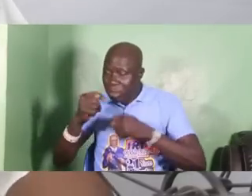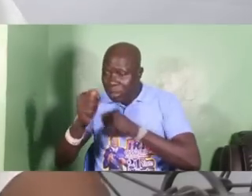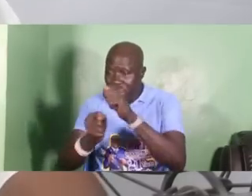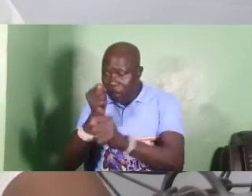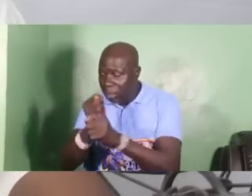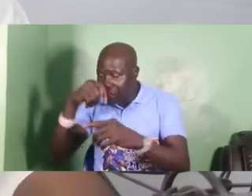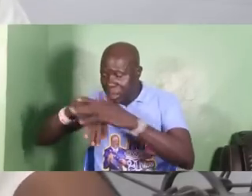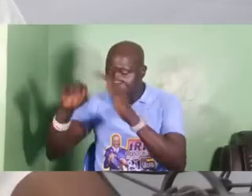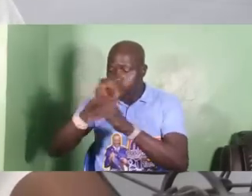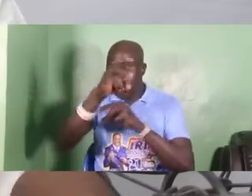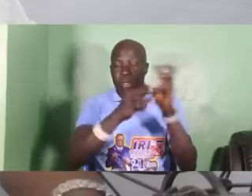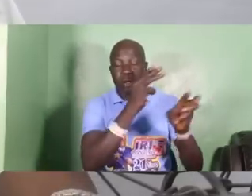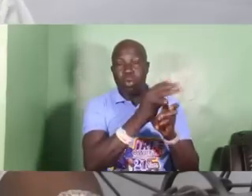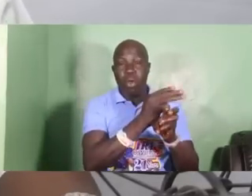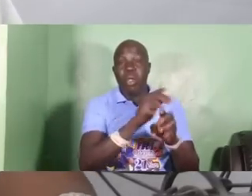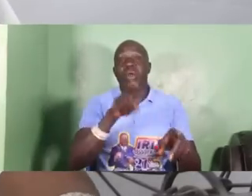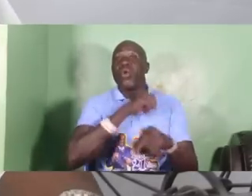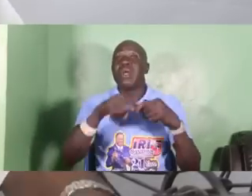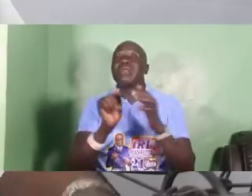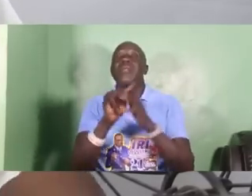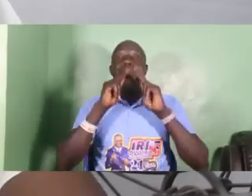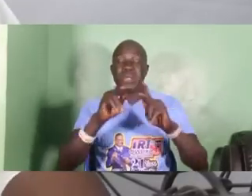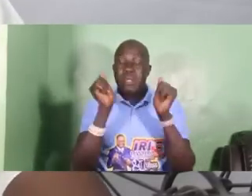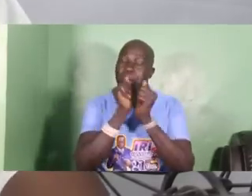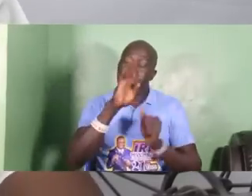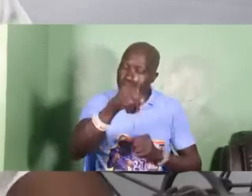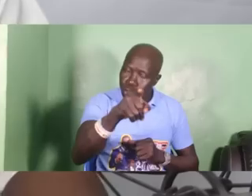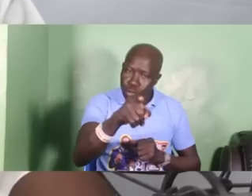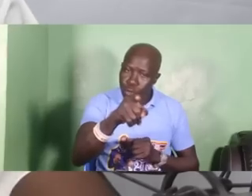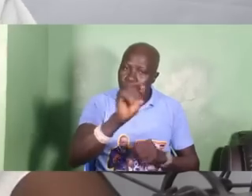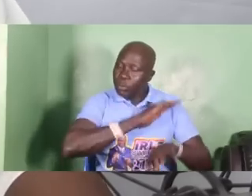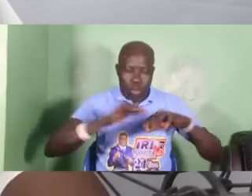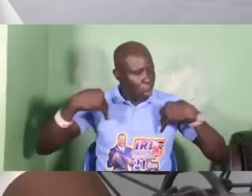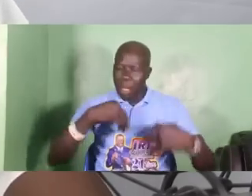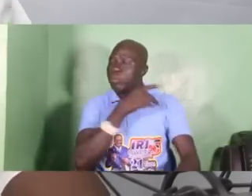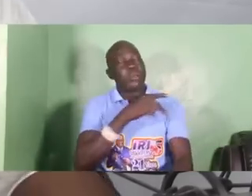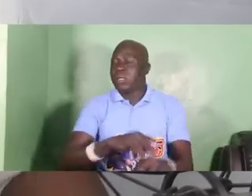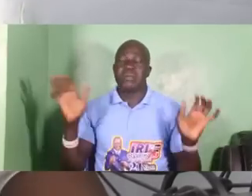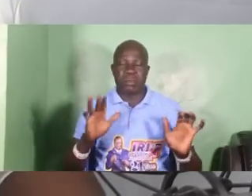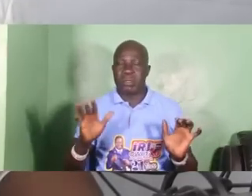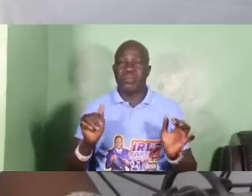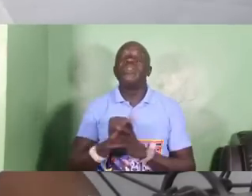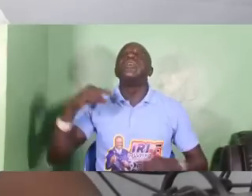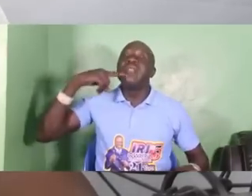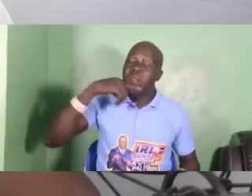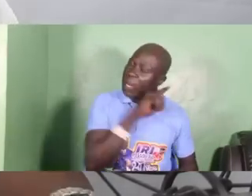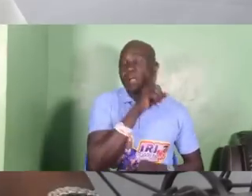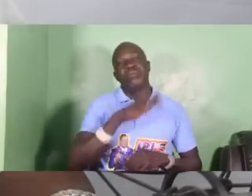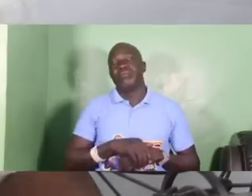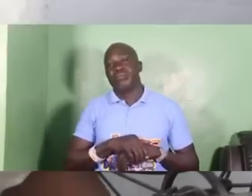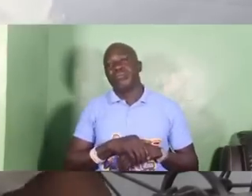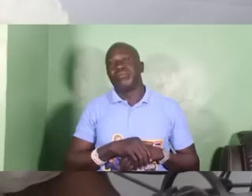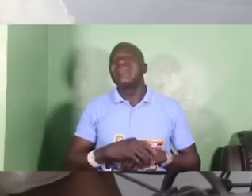go for test in all the whole world. If they said peace be unto you, and you're unable to conceive, hey, they've tested